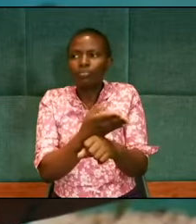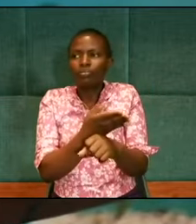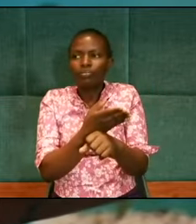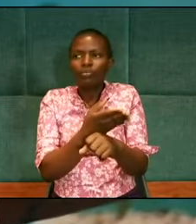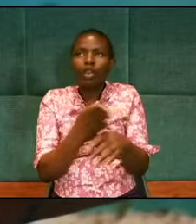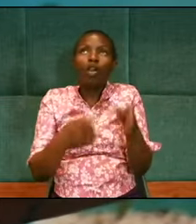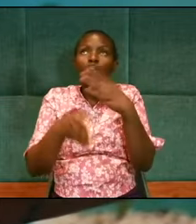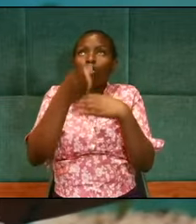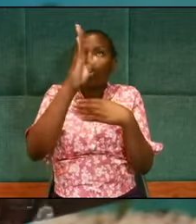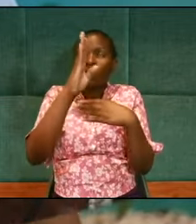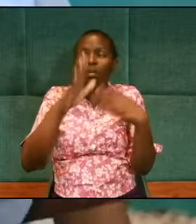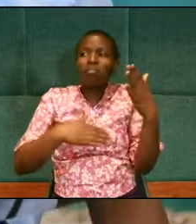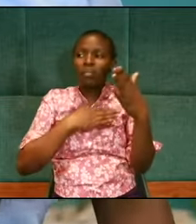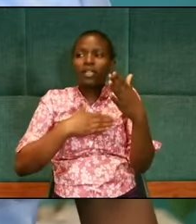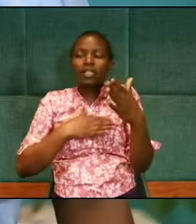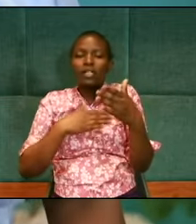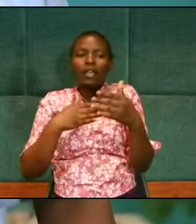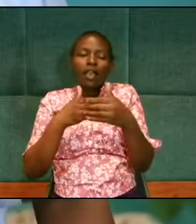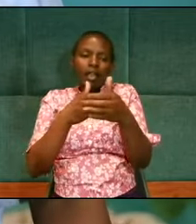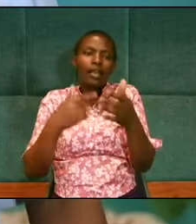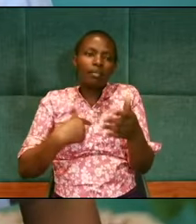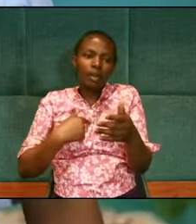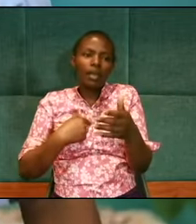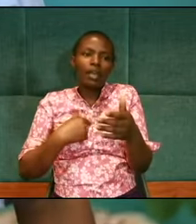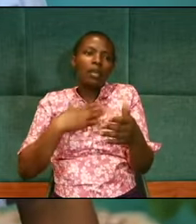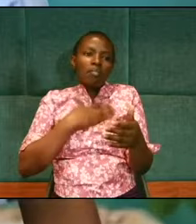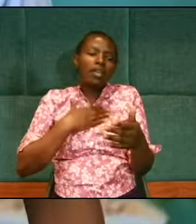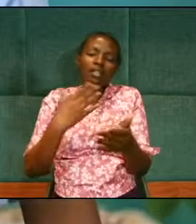God to guide me. I ask again, raise your hands.